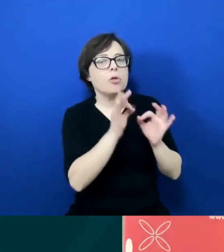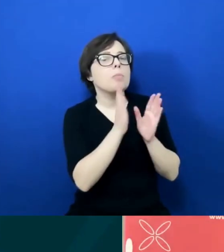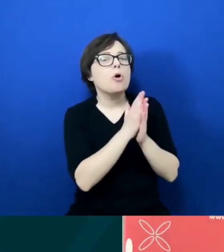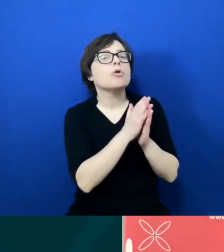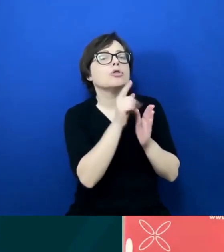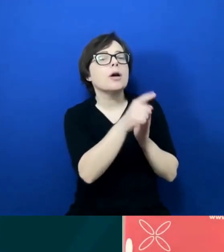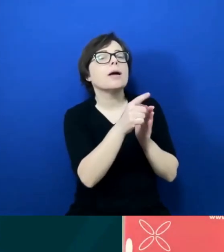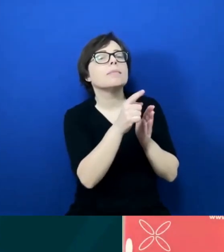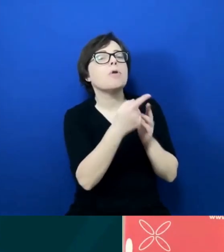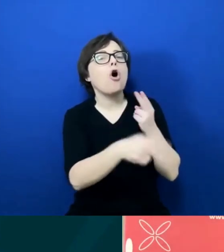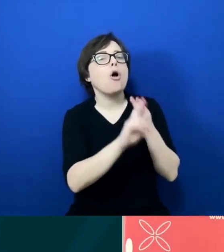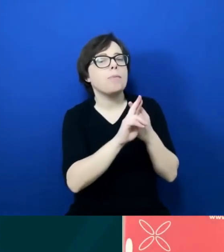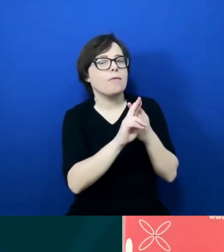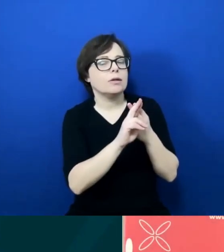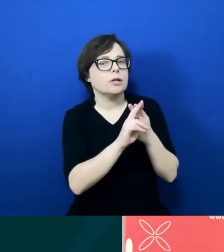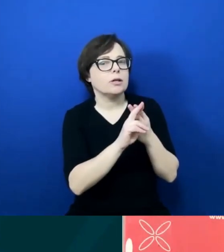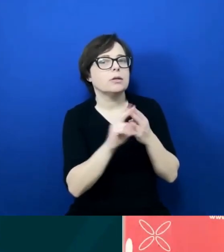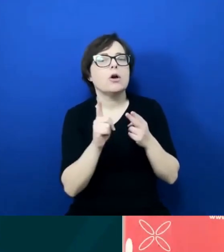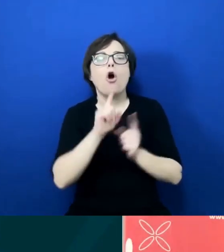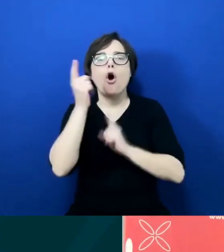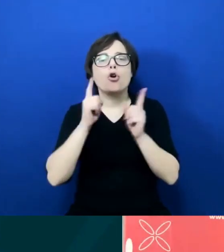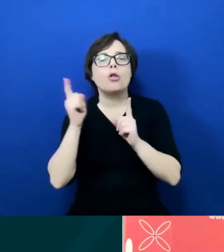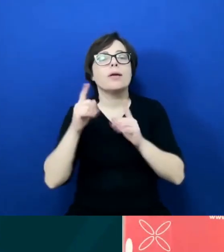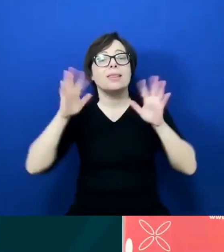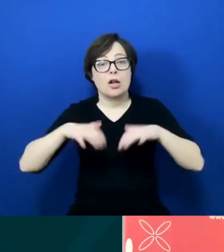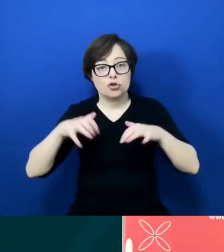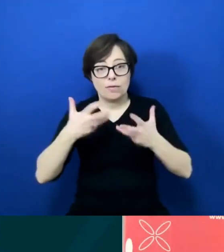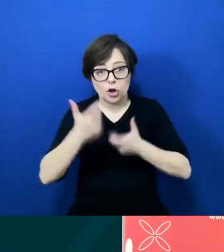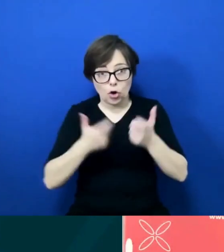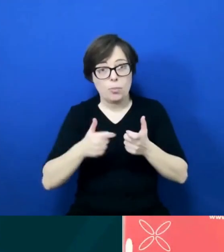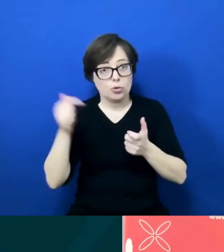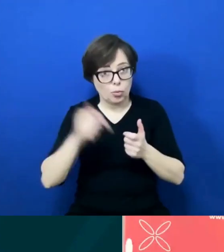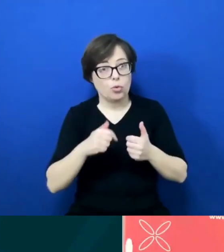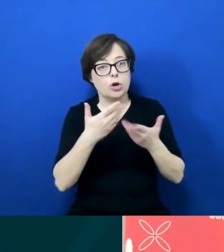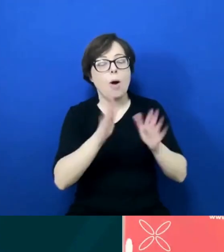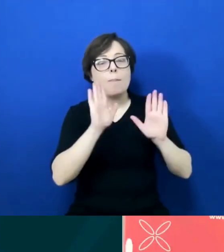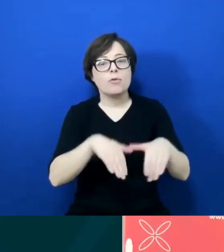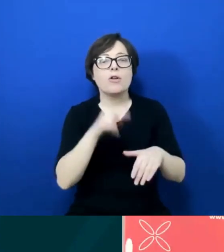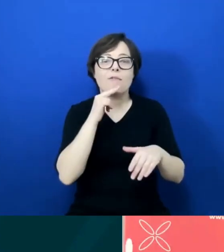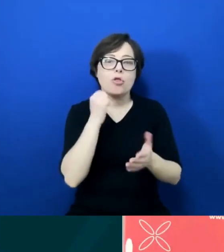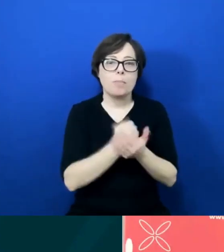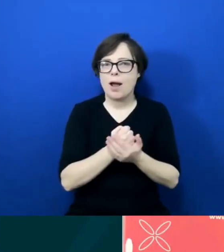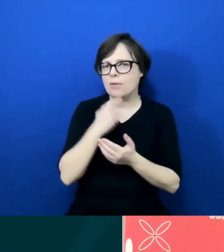pytanie. Oh, yes, we will, but just please provide the answer. Do you need a water law